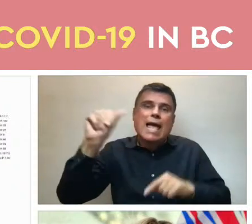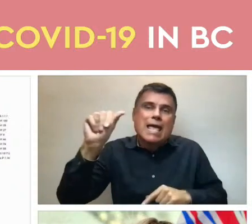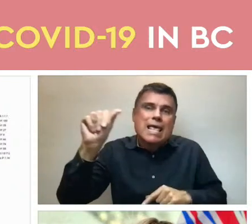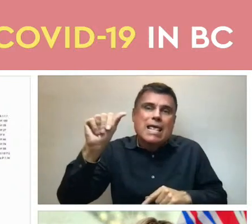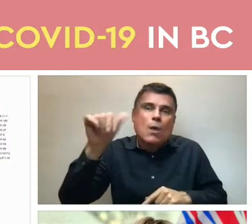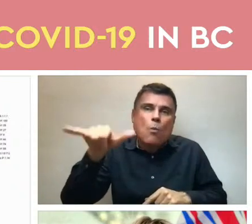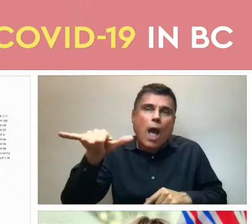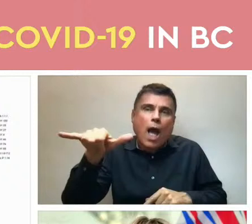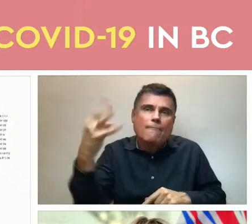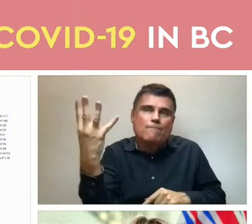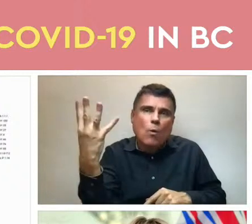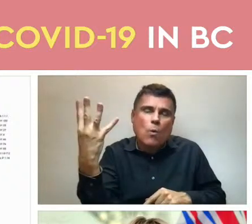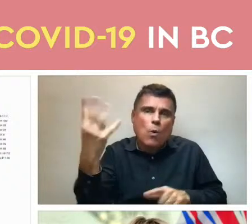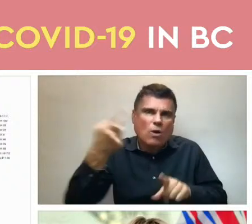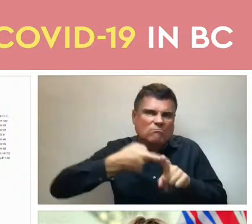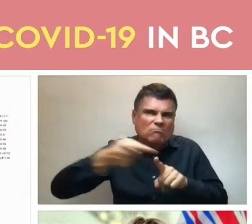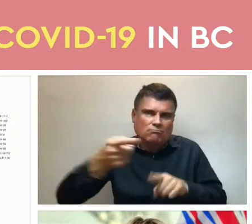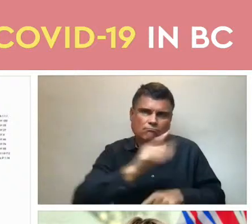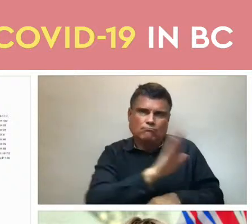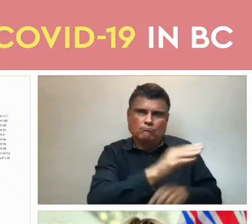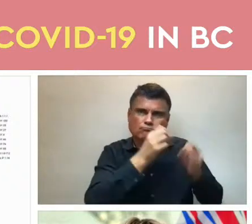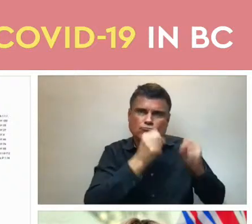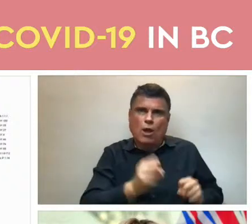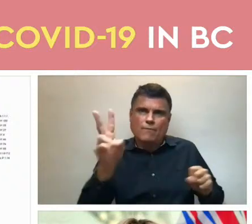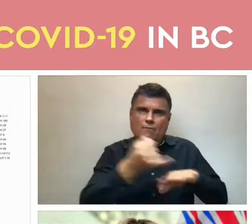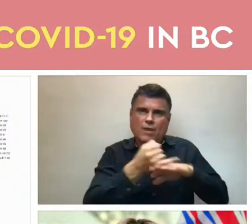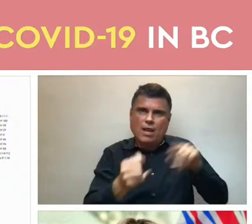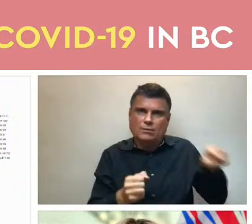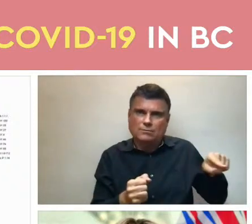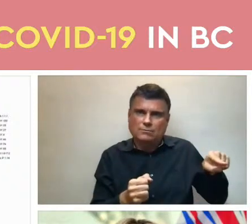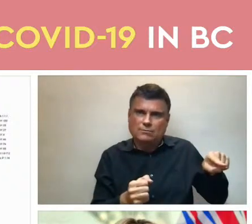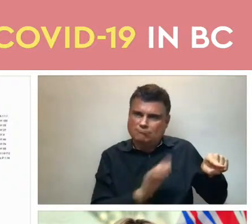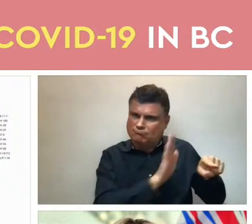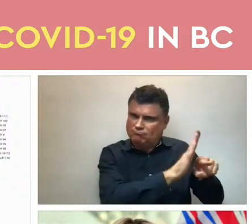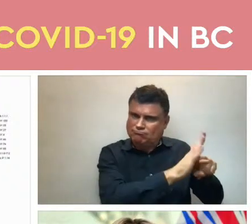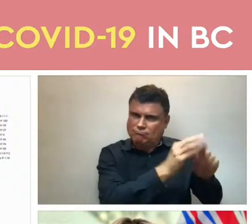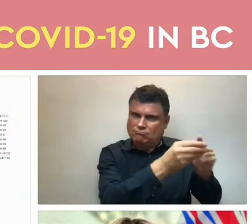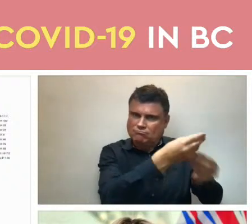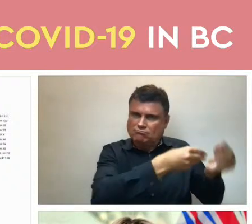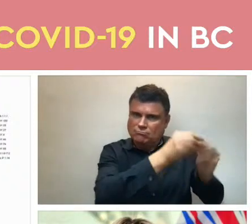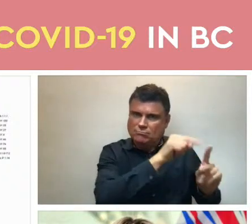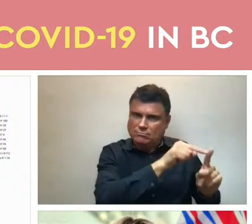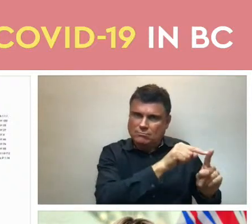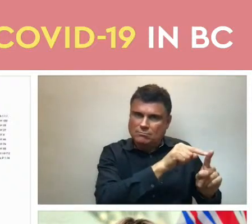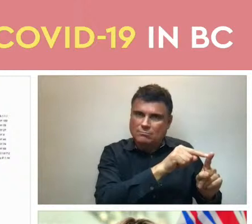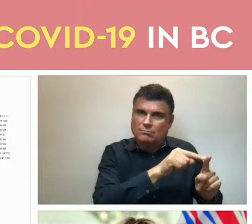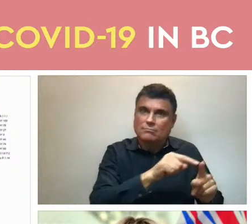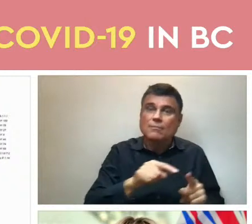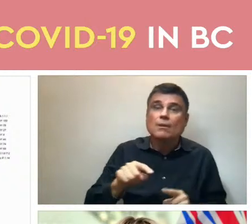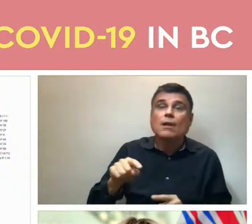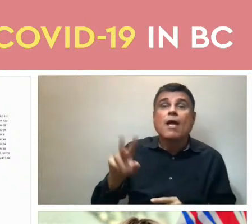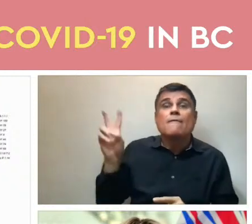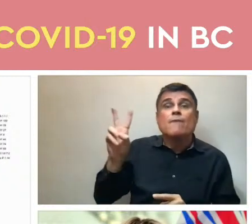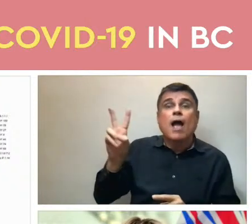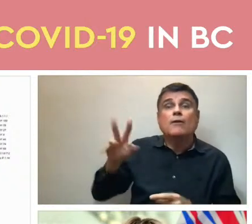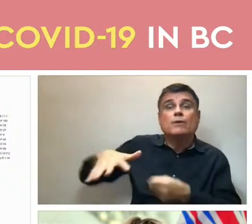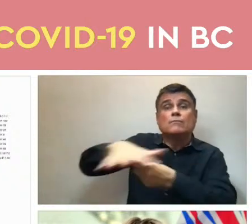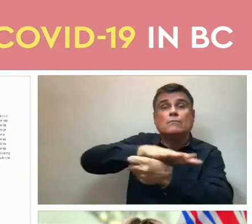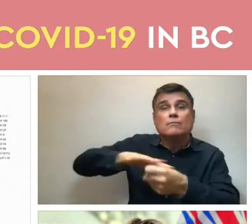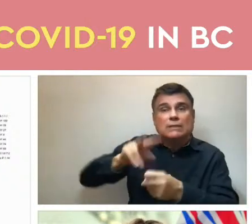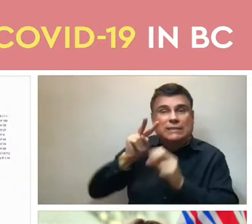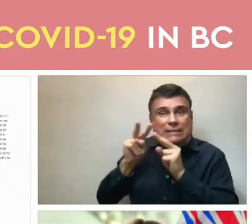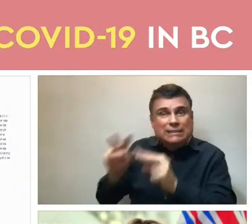while, compared to some of the other areas. And this highlights as well that in VCH we saw a lot of Gamma, while